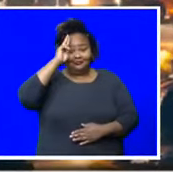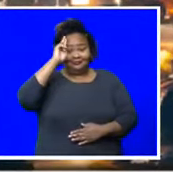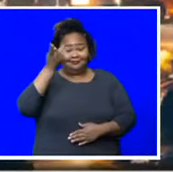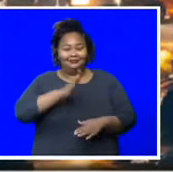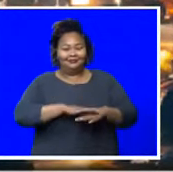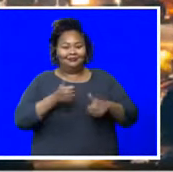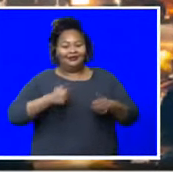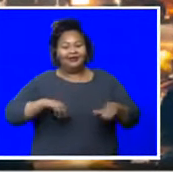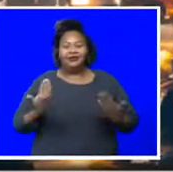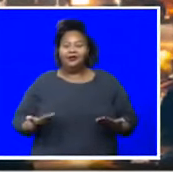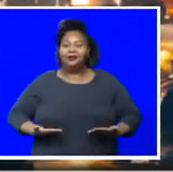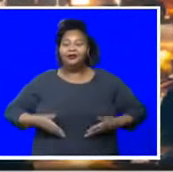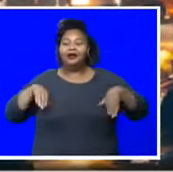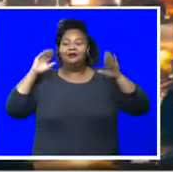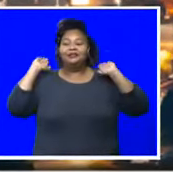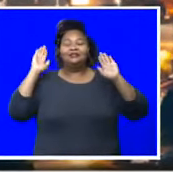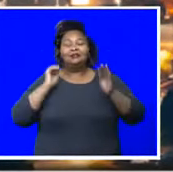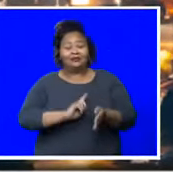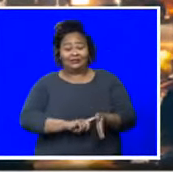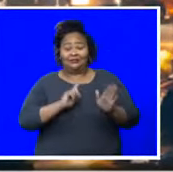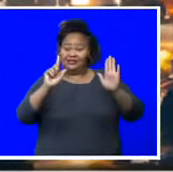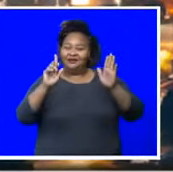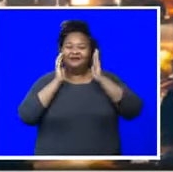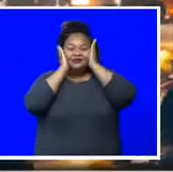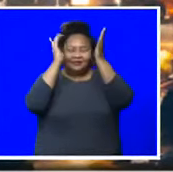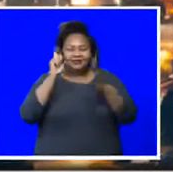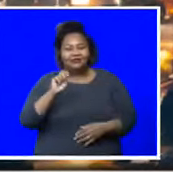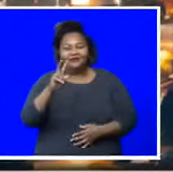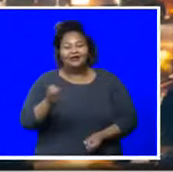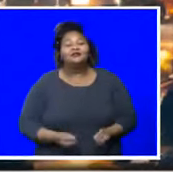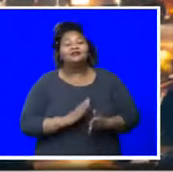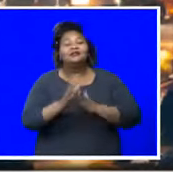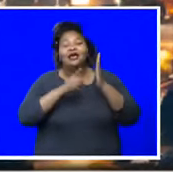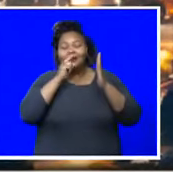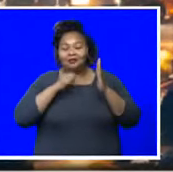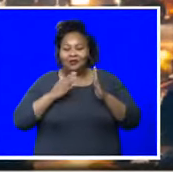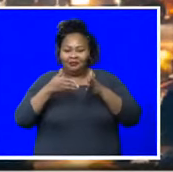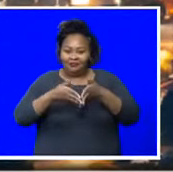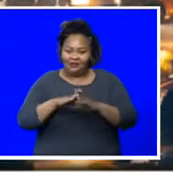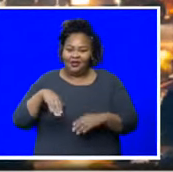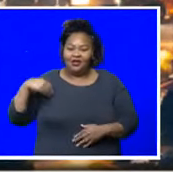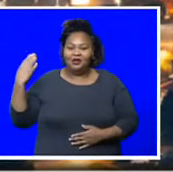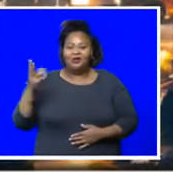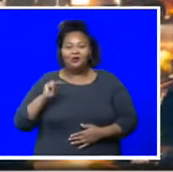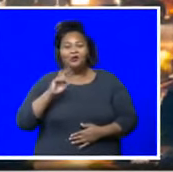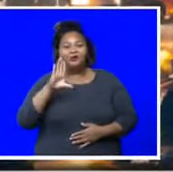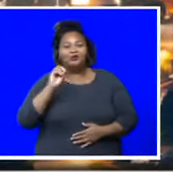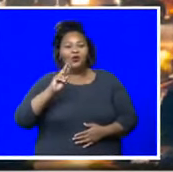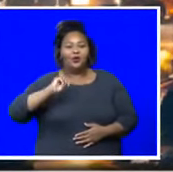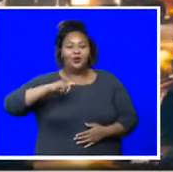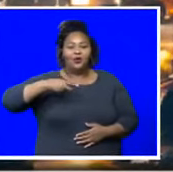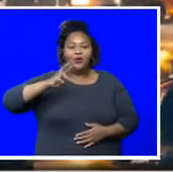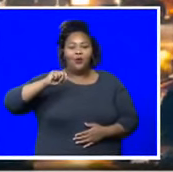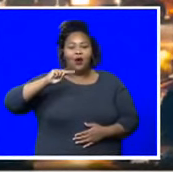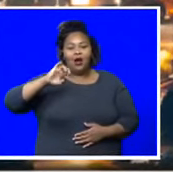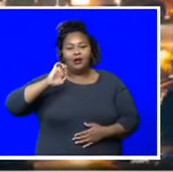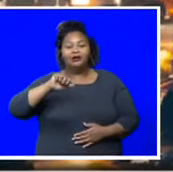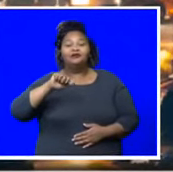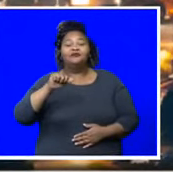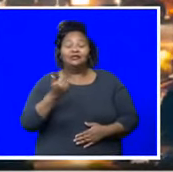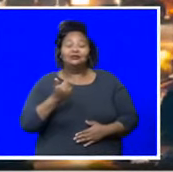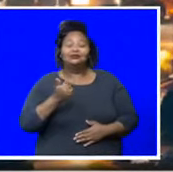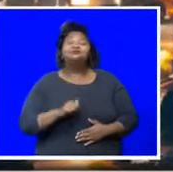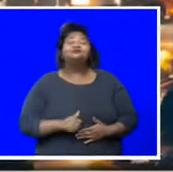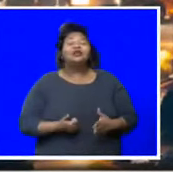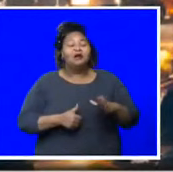Lishanile masatla mahle lishanile nine bengosi lenhle mgolani Tindzaba tinsimbi yesikhombisa udethulwa umsakato wakho uthi uhambele uhamba phambili eSwatini TV